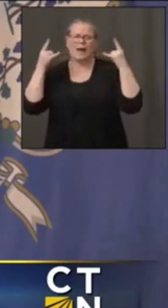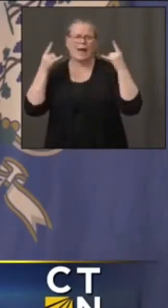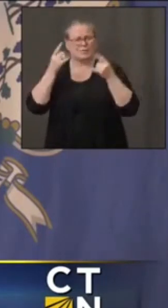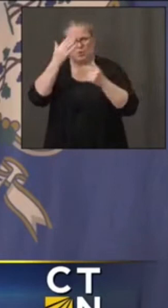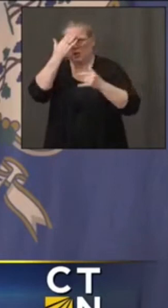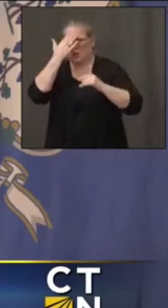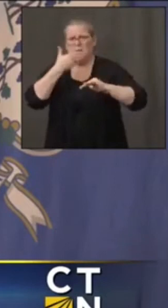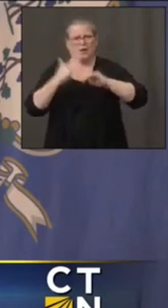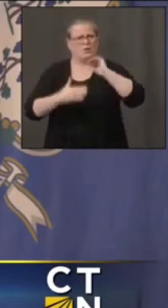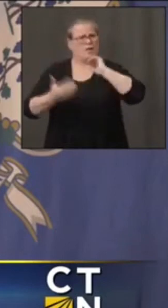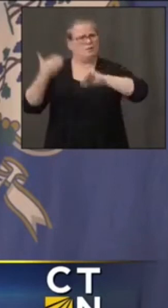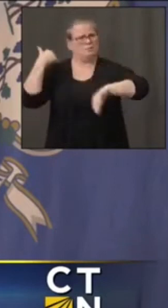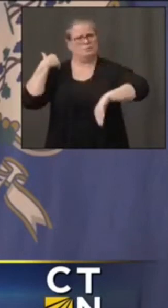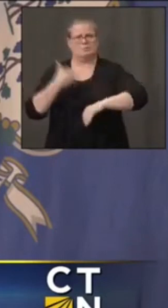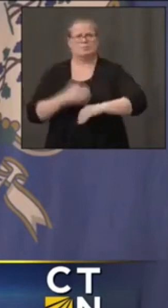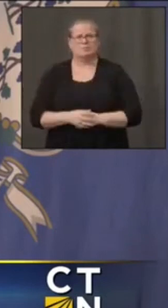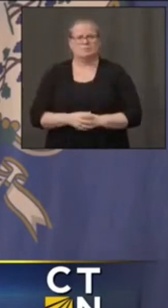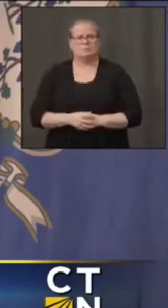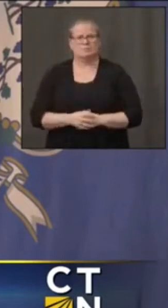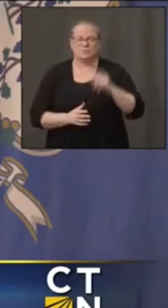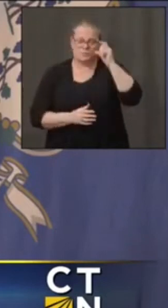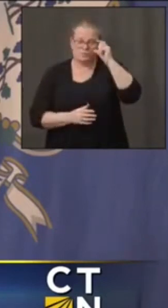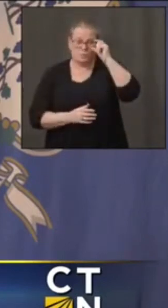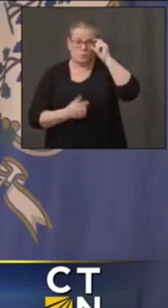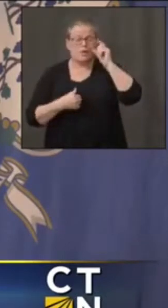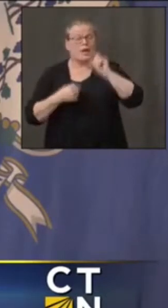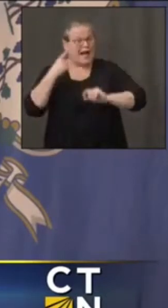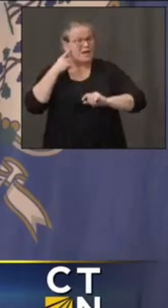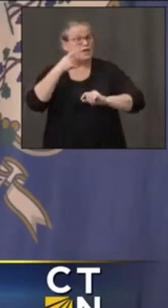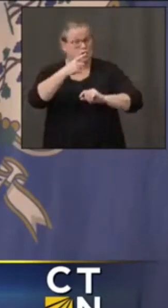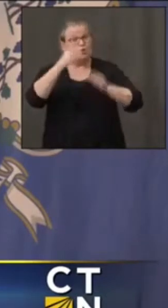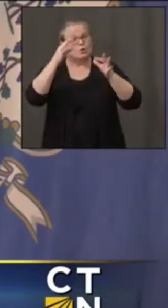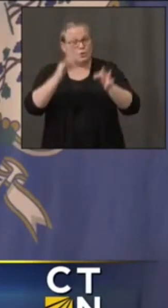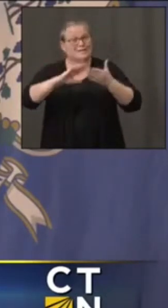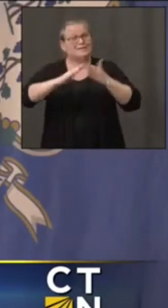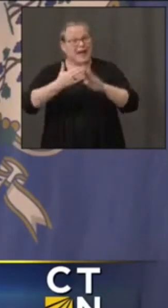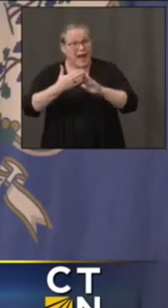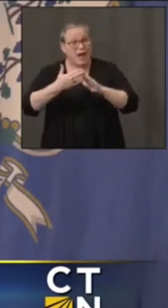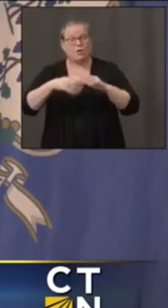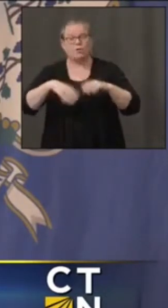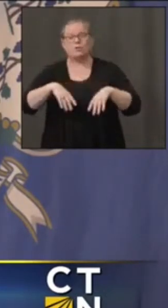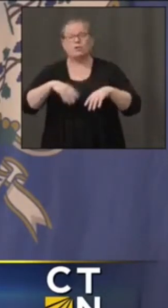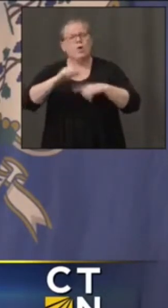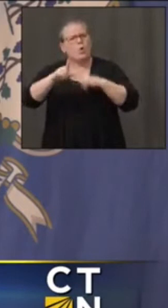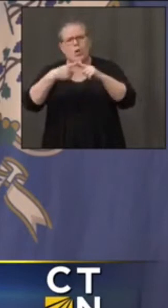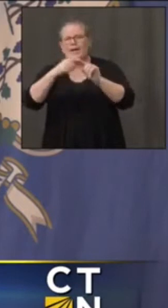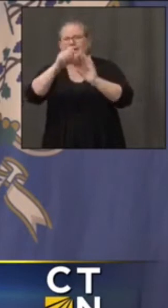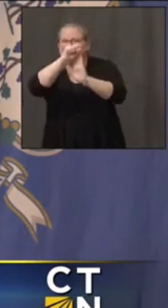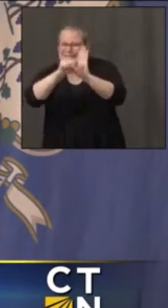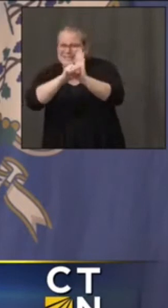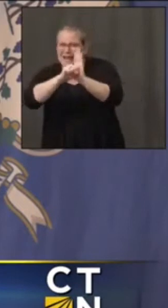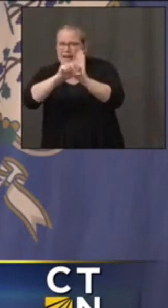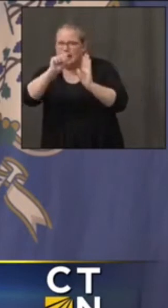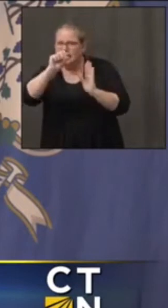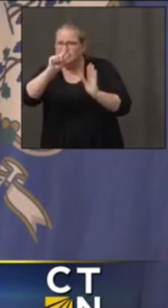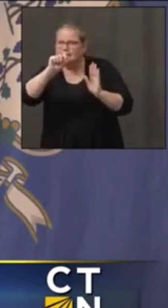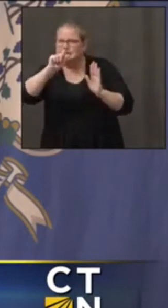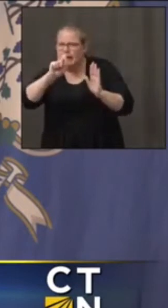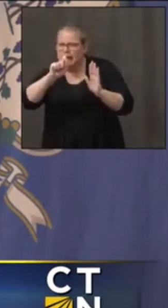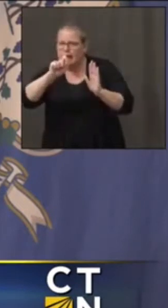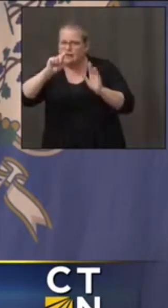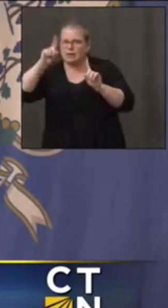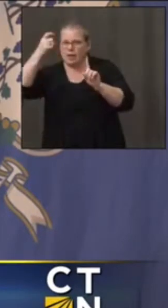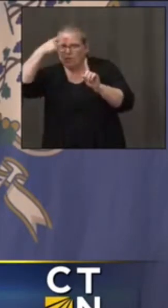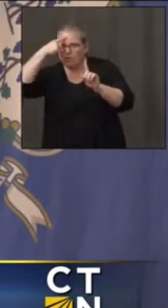on towns closing schools and things, but when will the state start, rolling back some of these reopenings, consider closing schools,